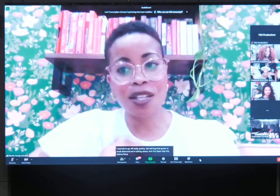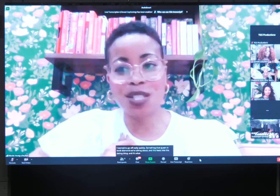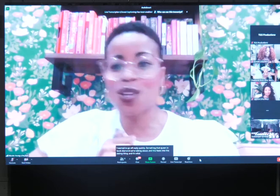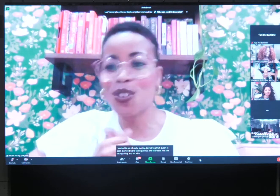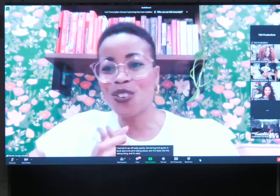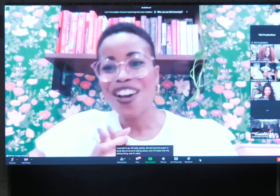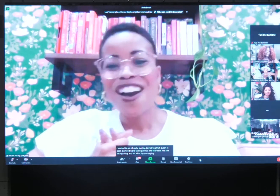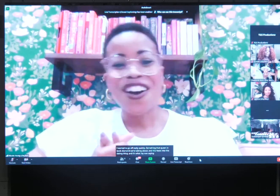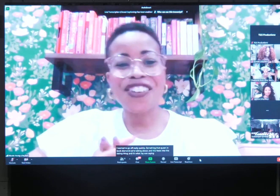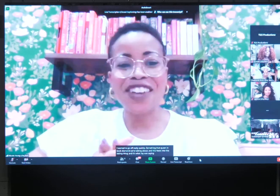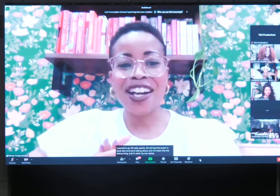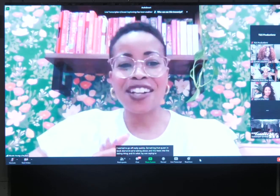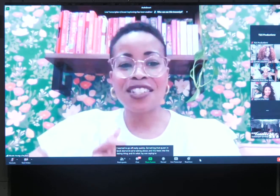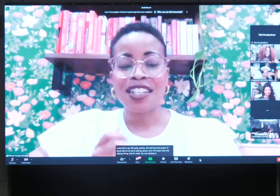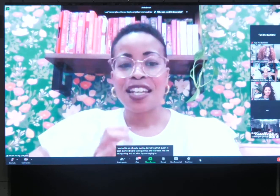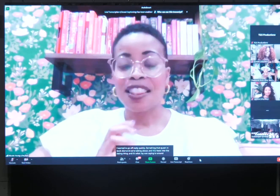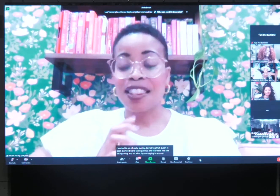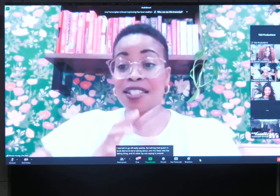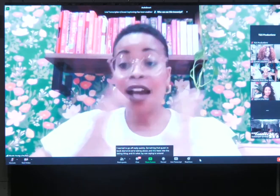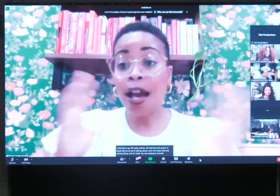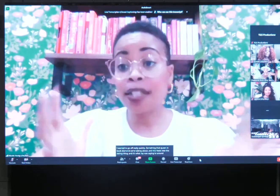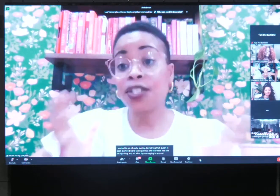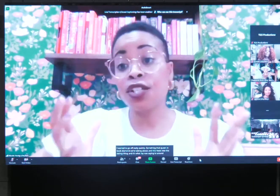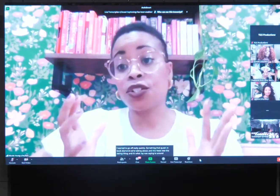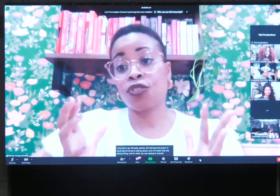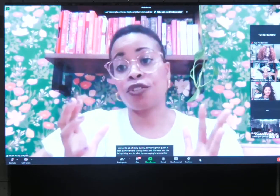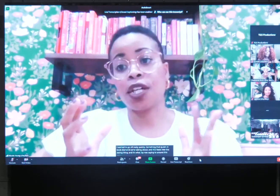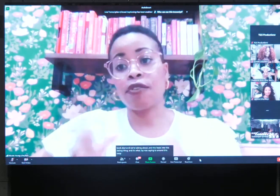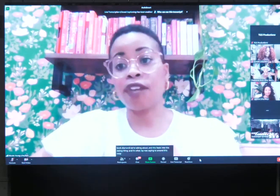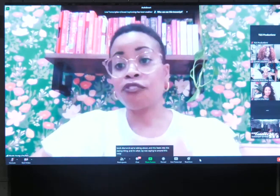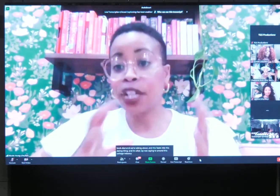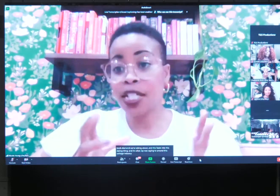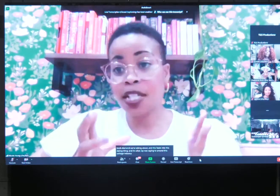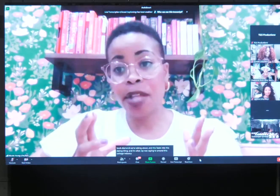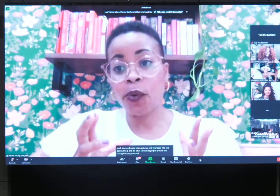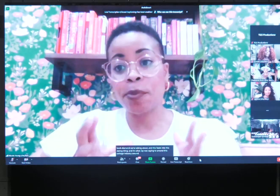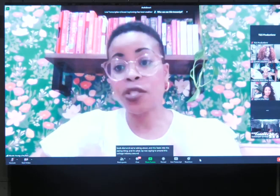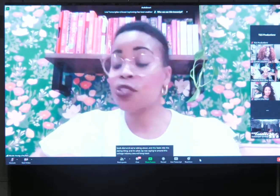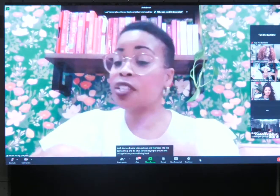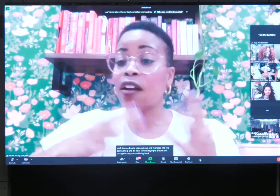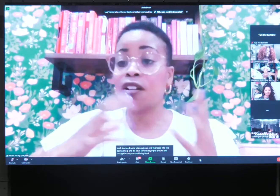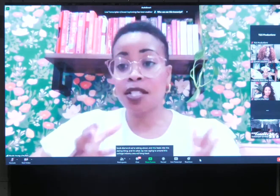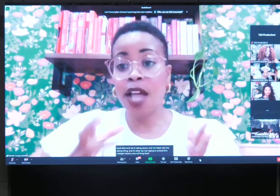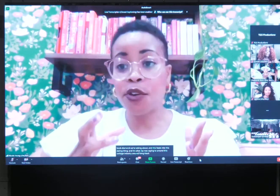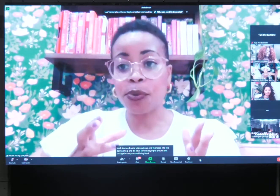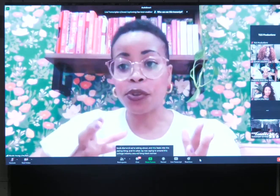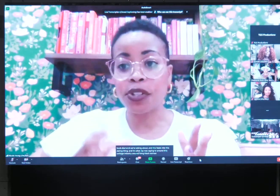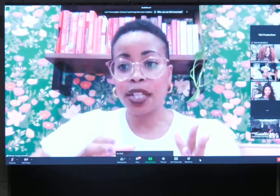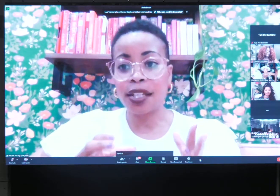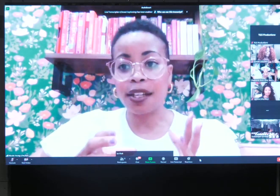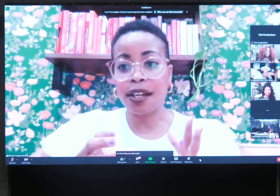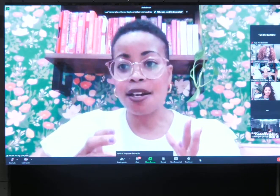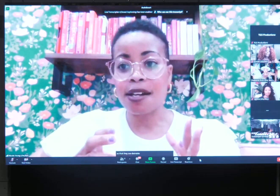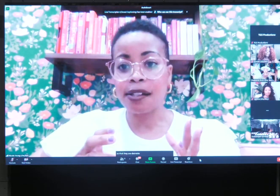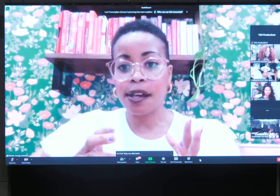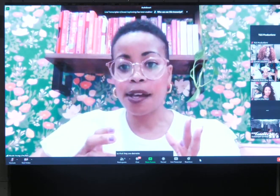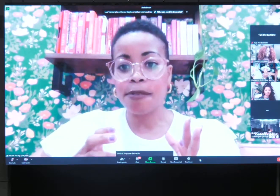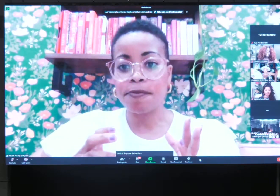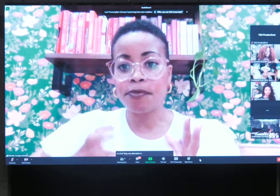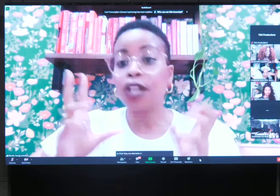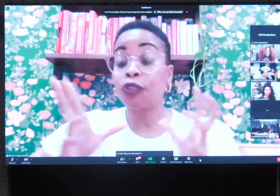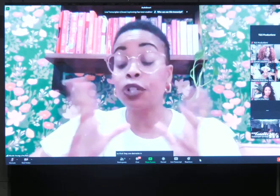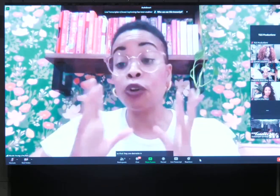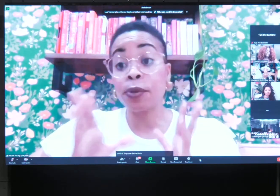was saying too, around this cottage industry around fixing Black women so that they are desirable in